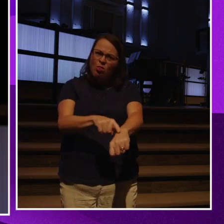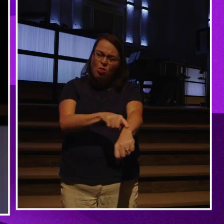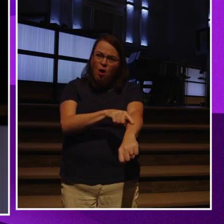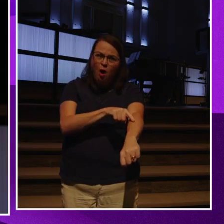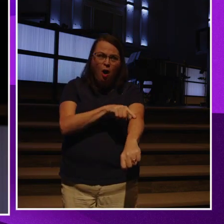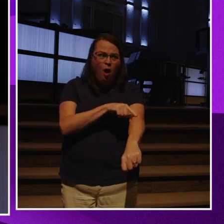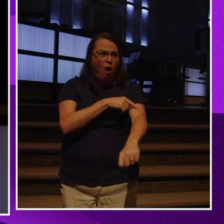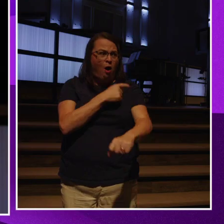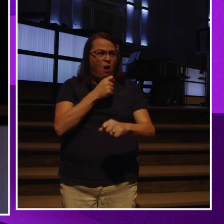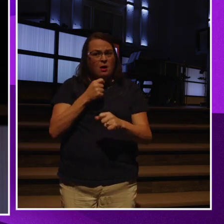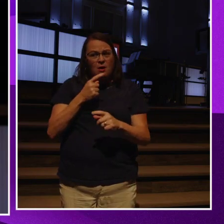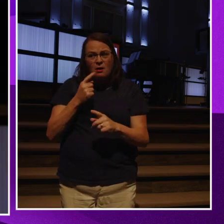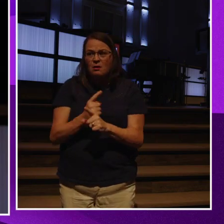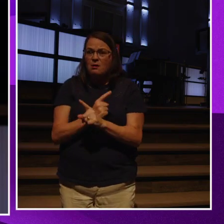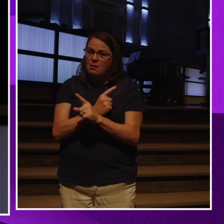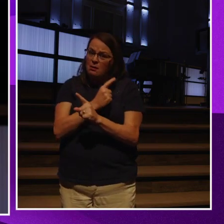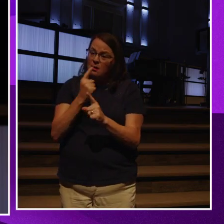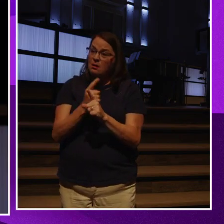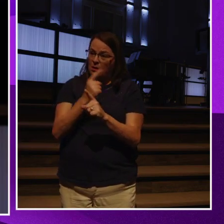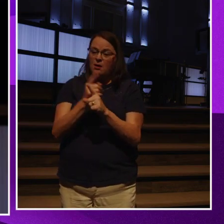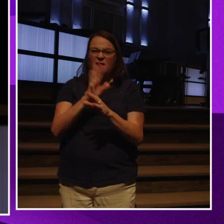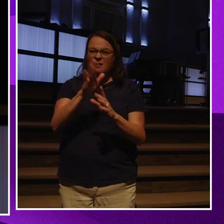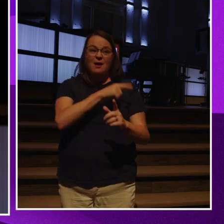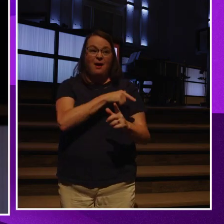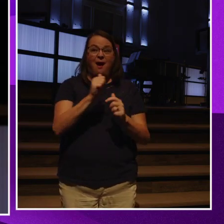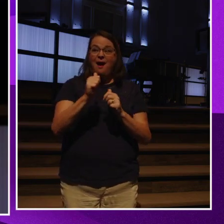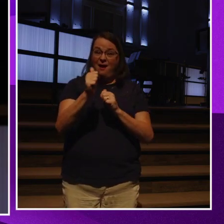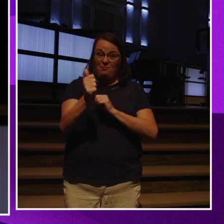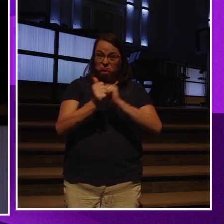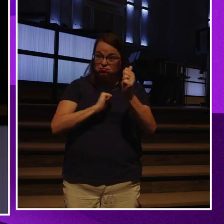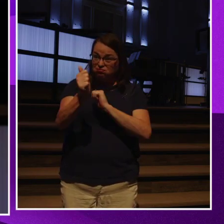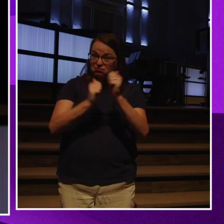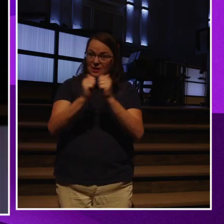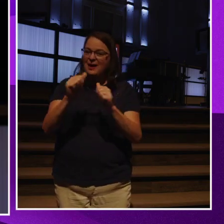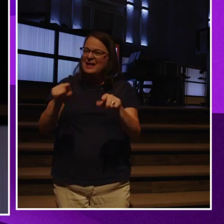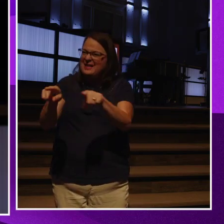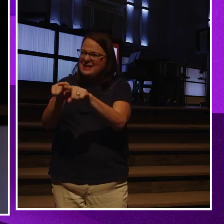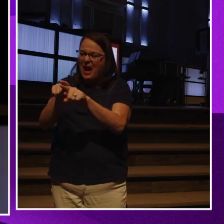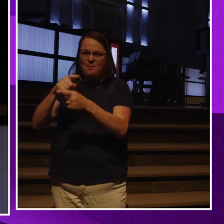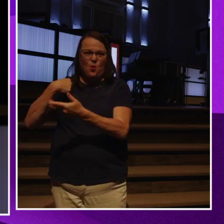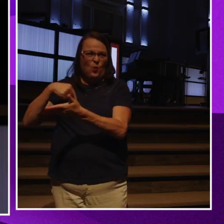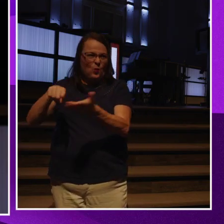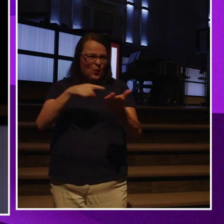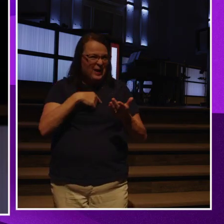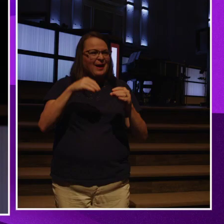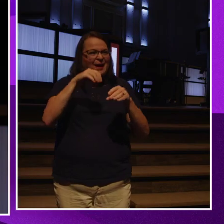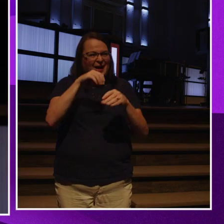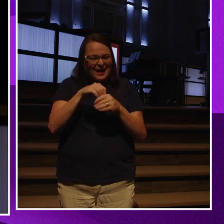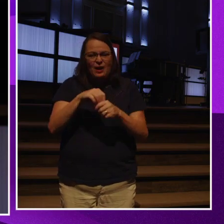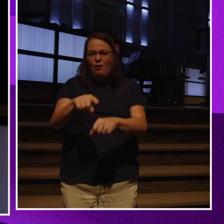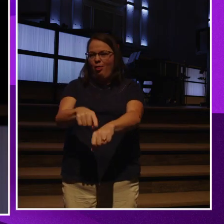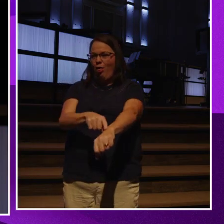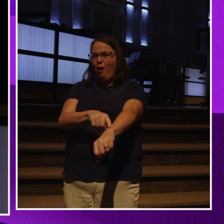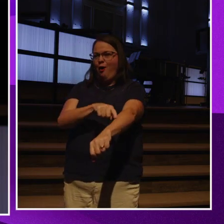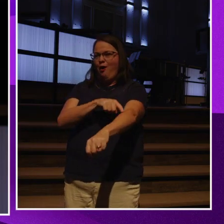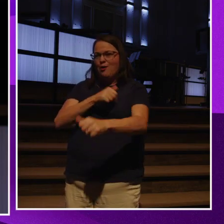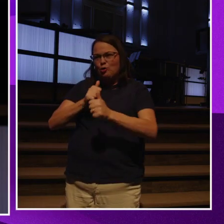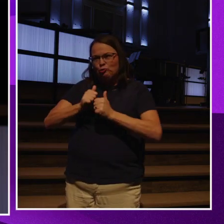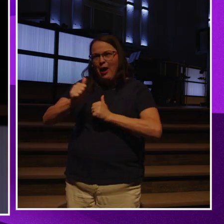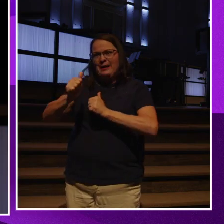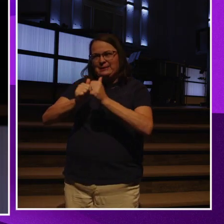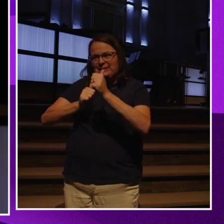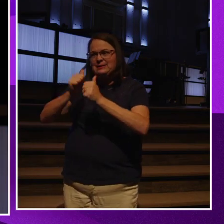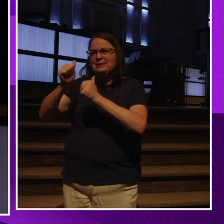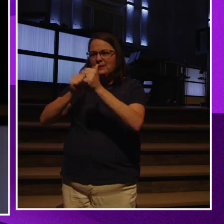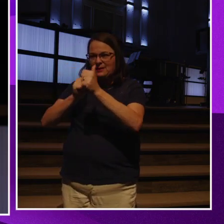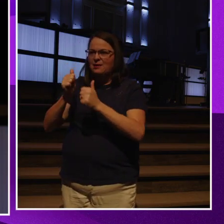task. You see, much like those athletes who compete in the Olympics, we are in a long race.